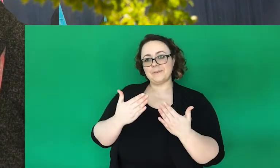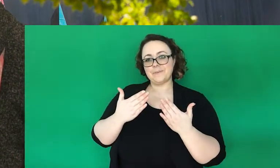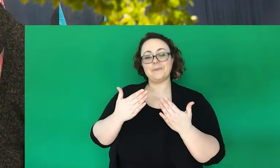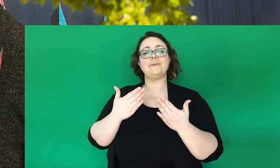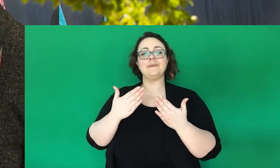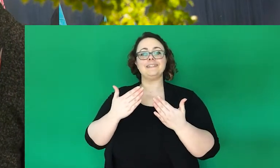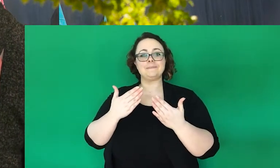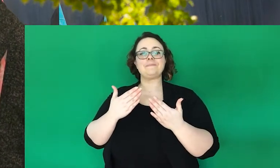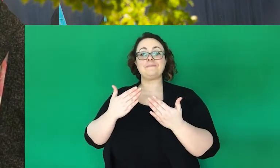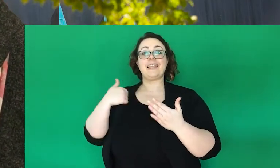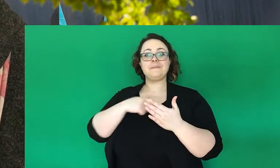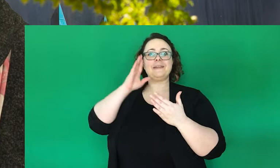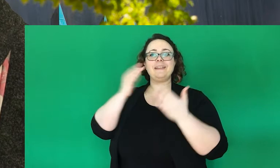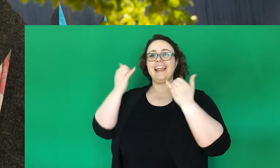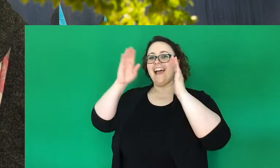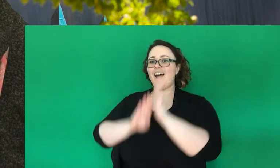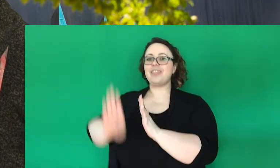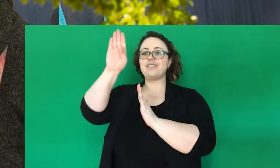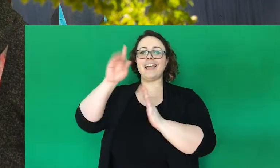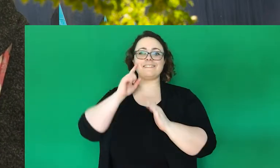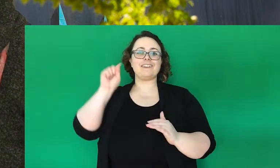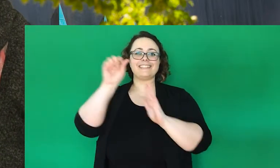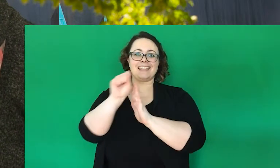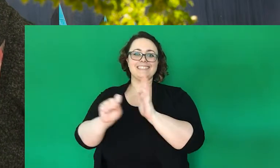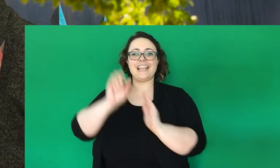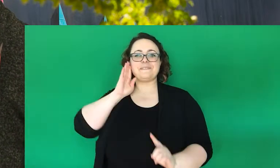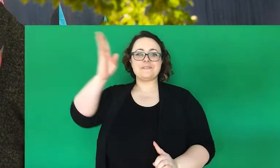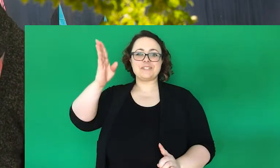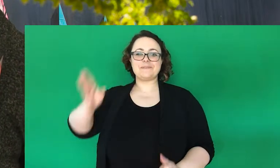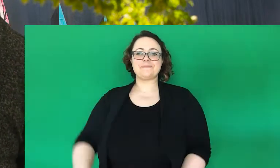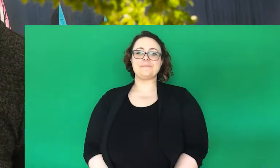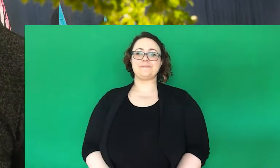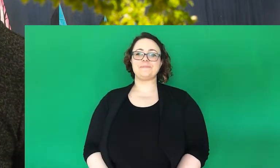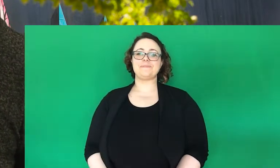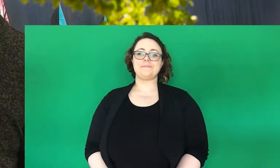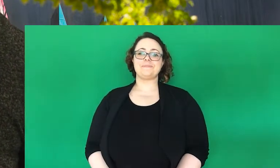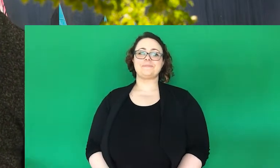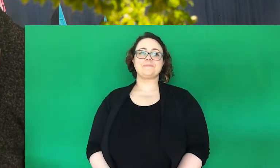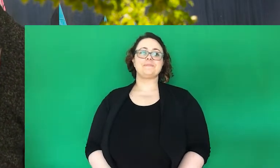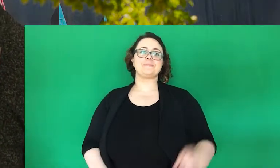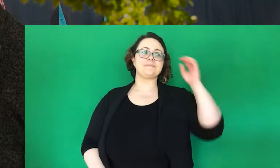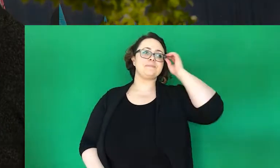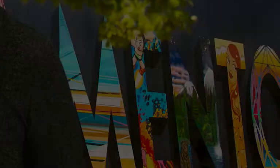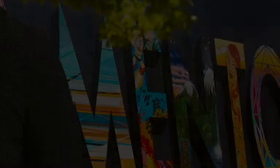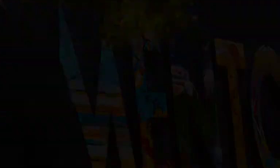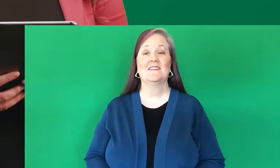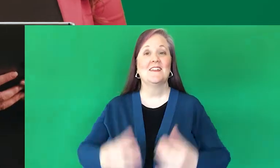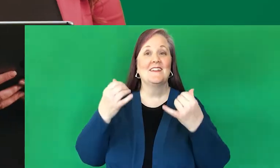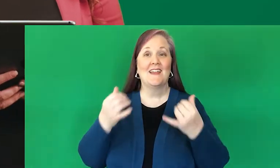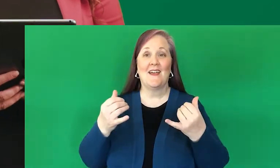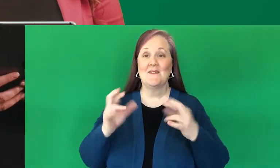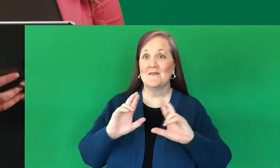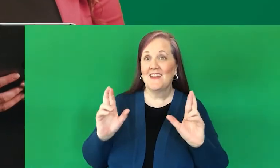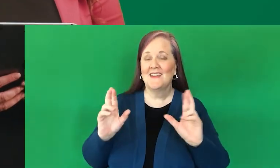us. So thank you, and here's to going on the rise for Sacramento State's future.